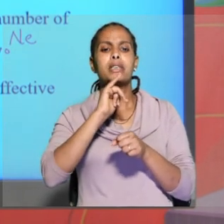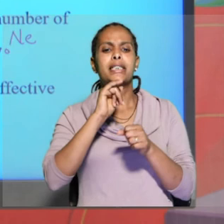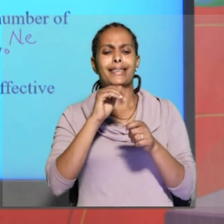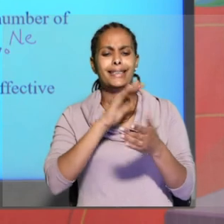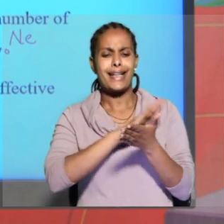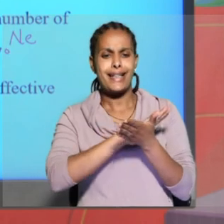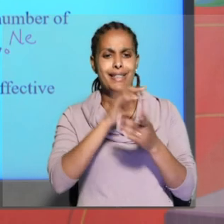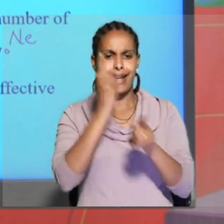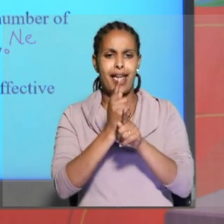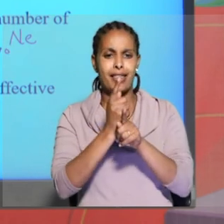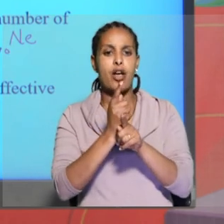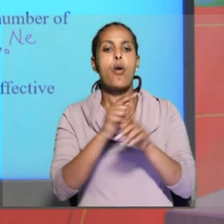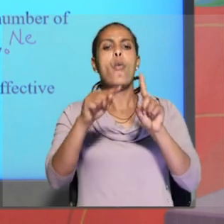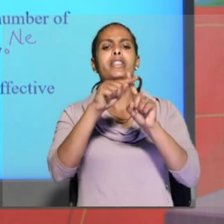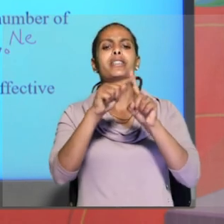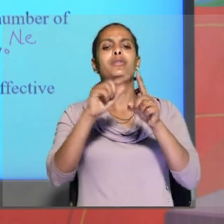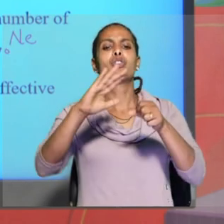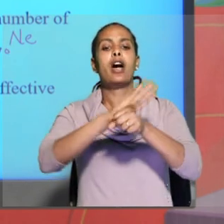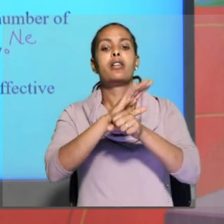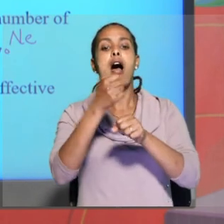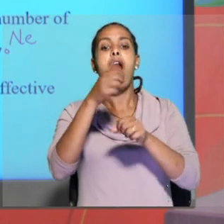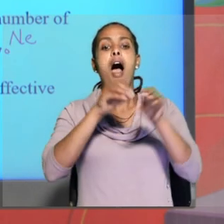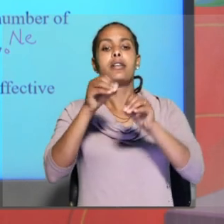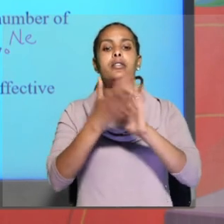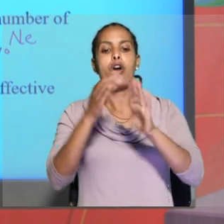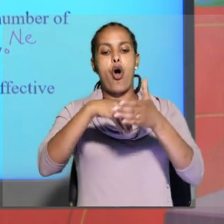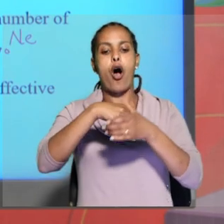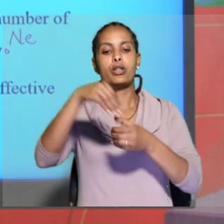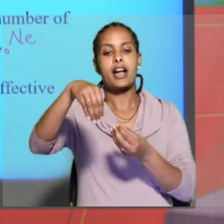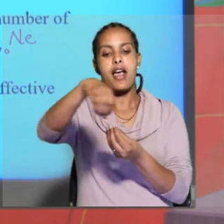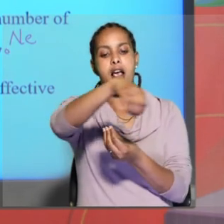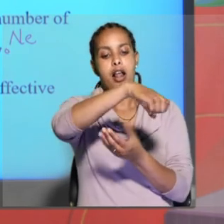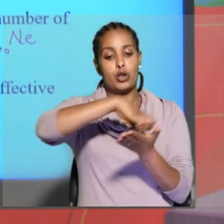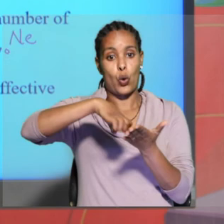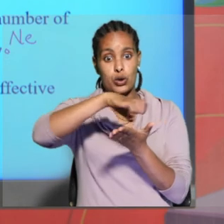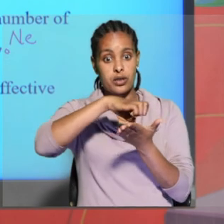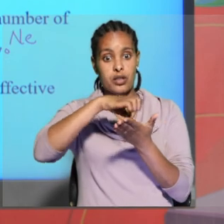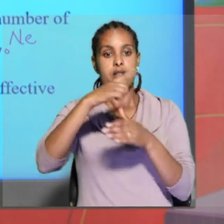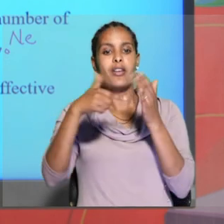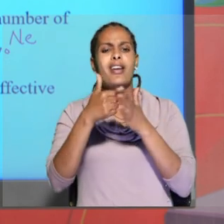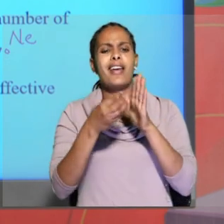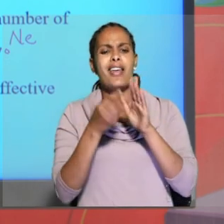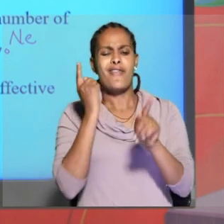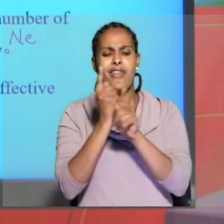net positive charge acting on the outer electrons. Therefore,